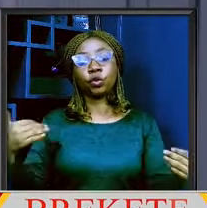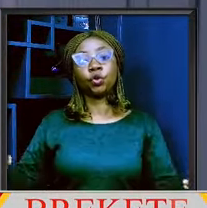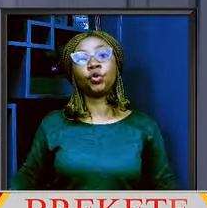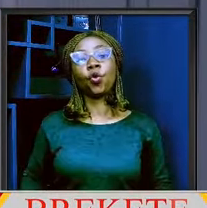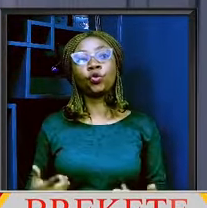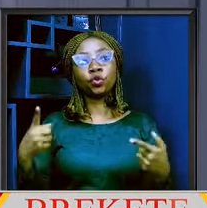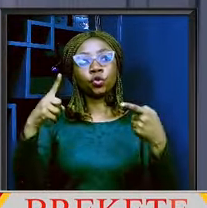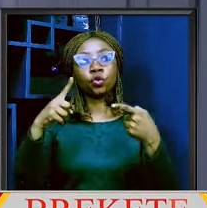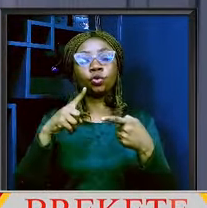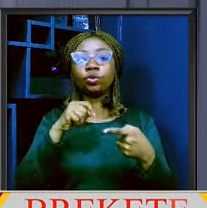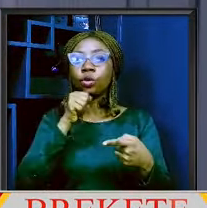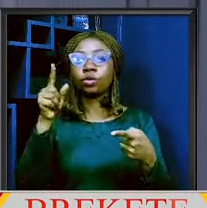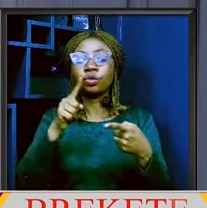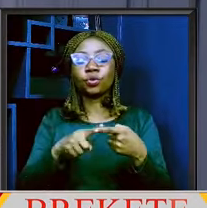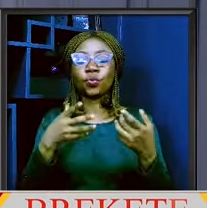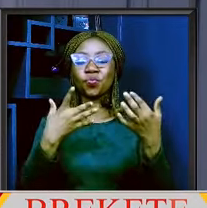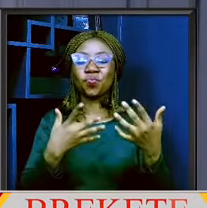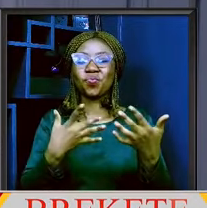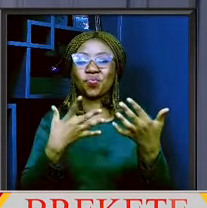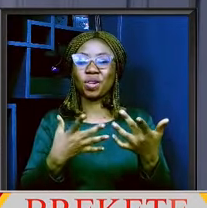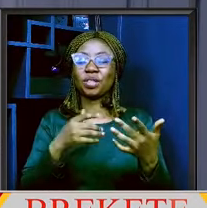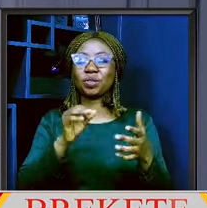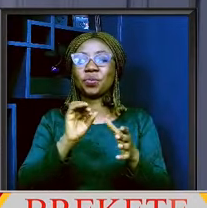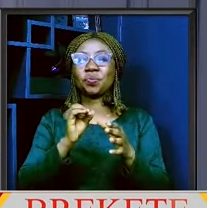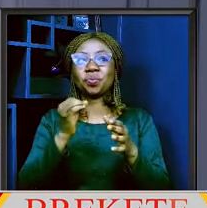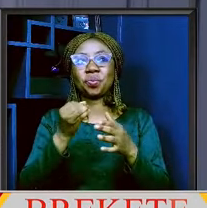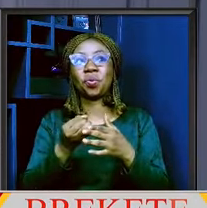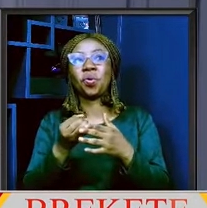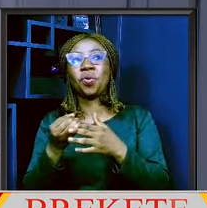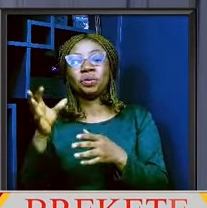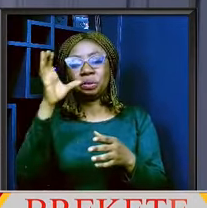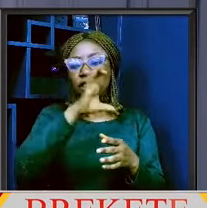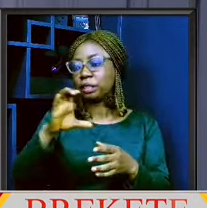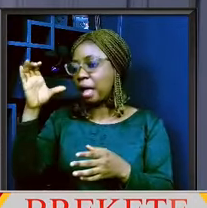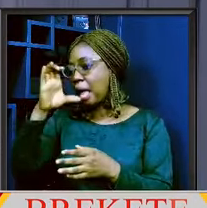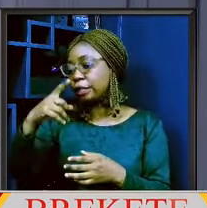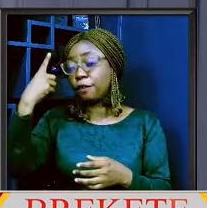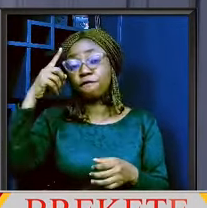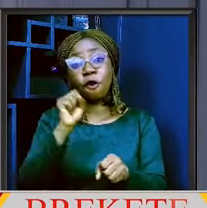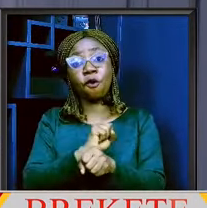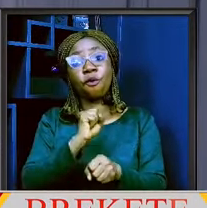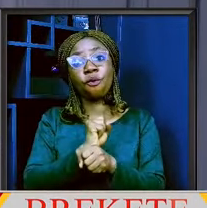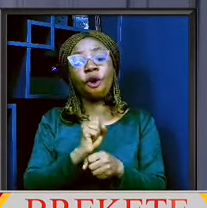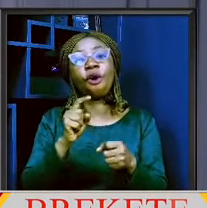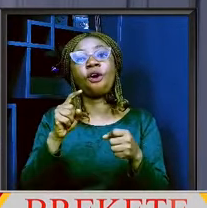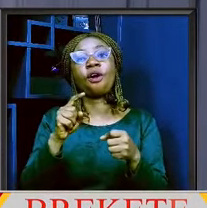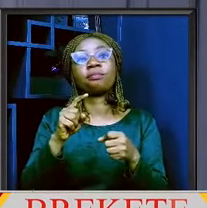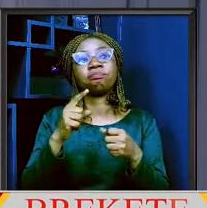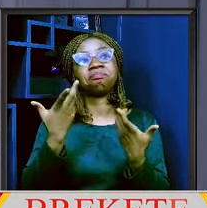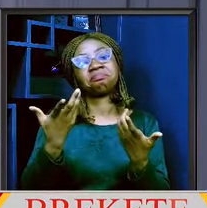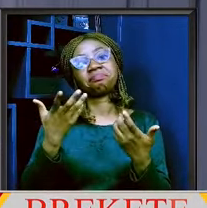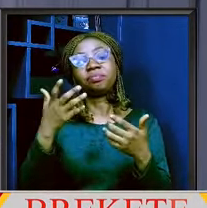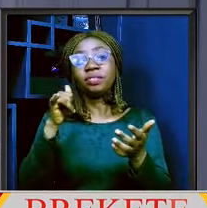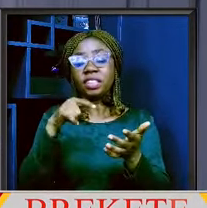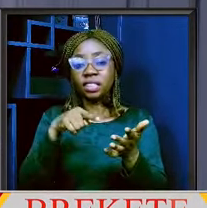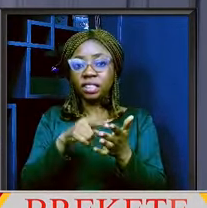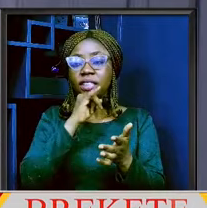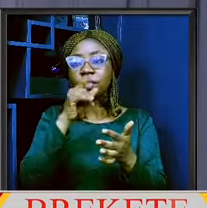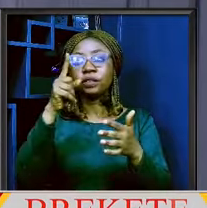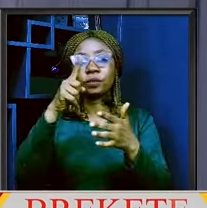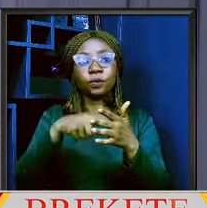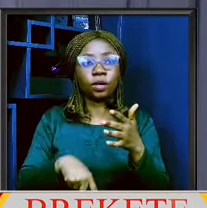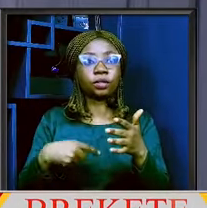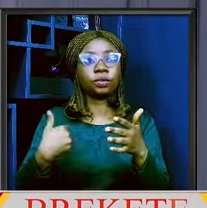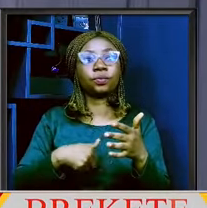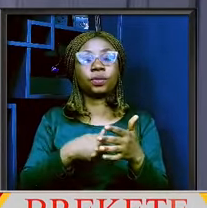youth to not to wait or to start lobbying, looking for a job after graduation. So this is what we do,